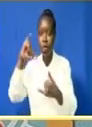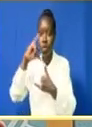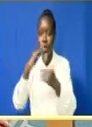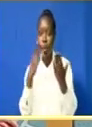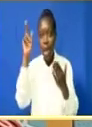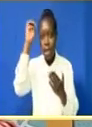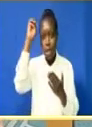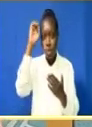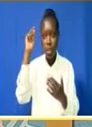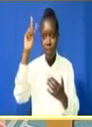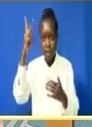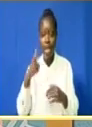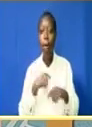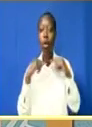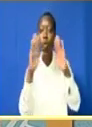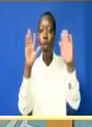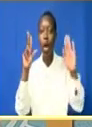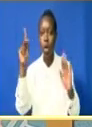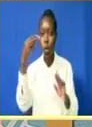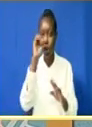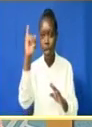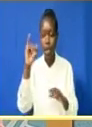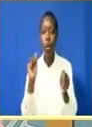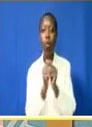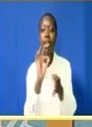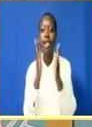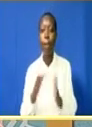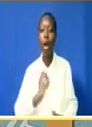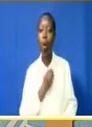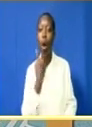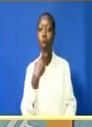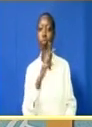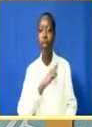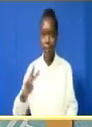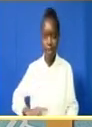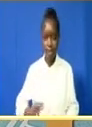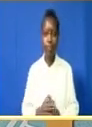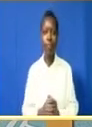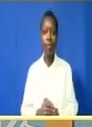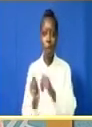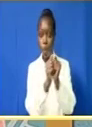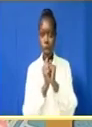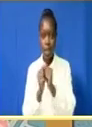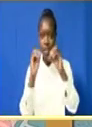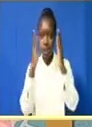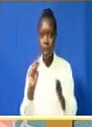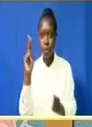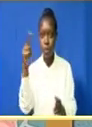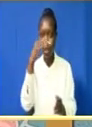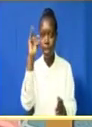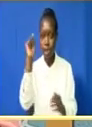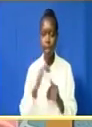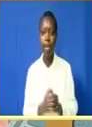Kenya. I have been your host, Wangoi Ndirango. Our sign language interpreter has been Velma Akinyi, and our teacher has been Mr.